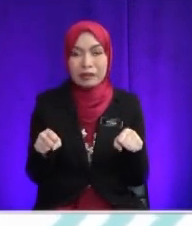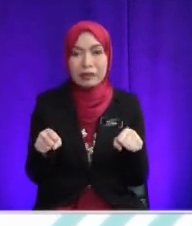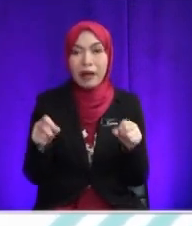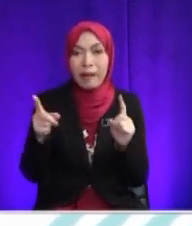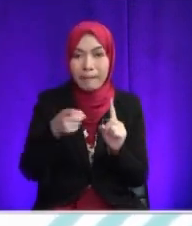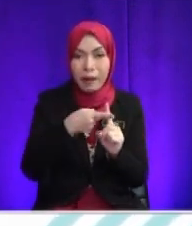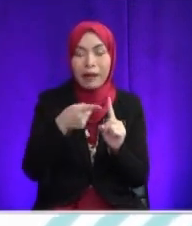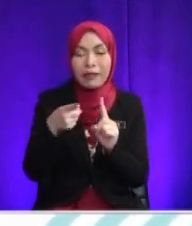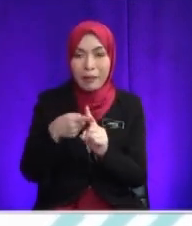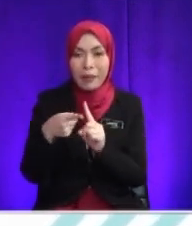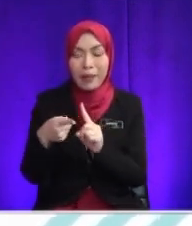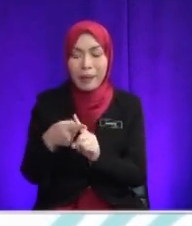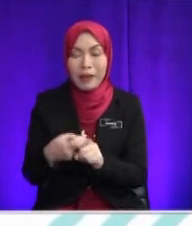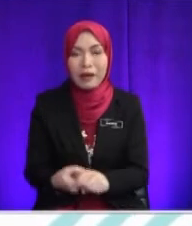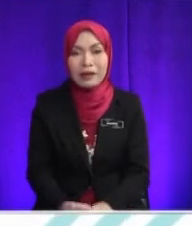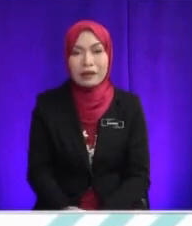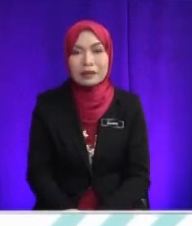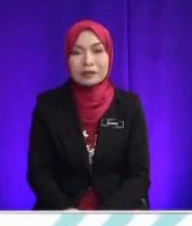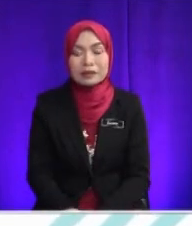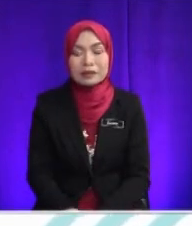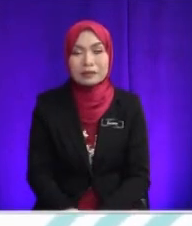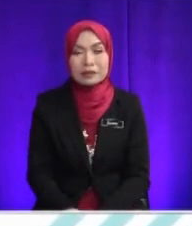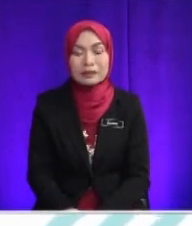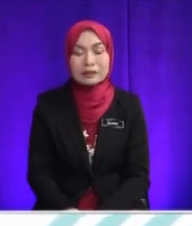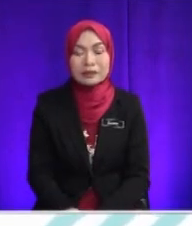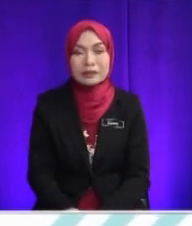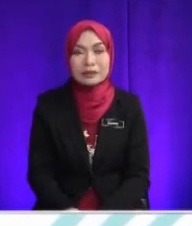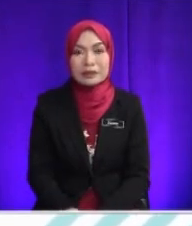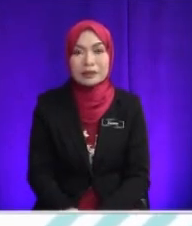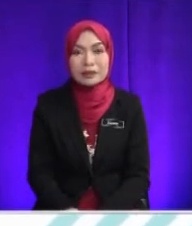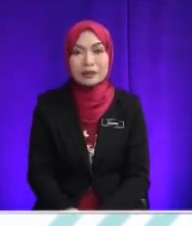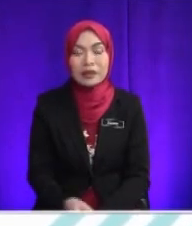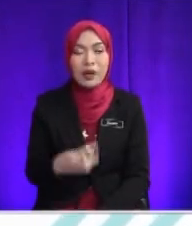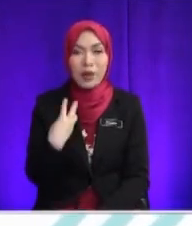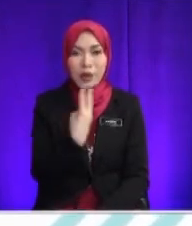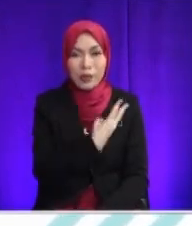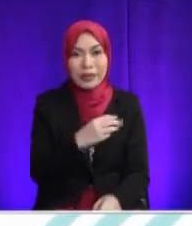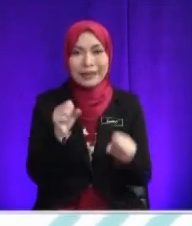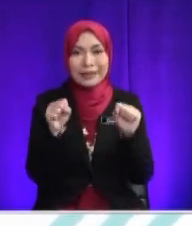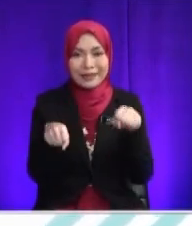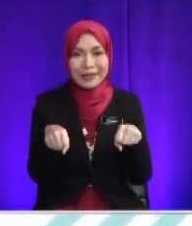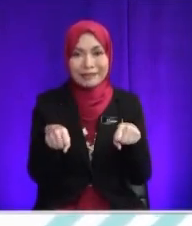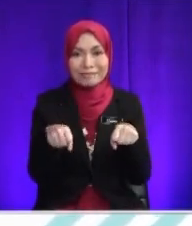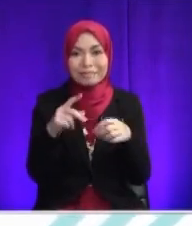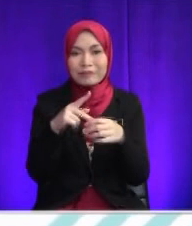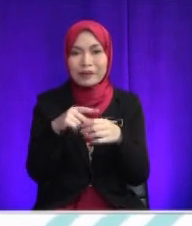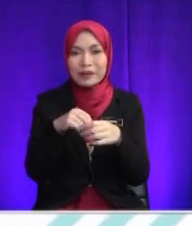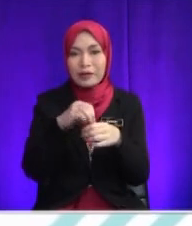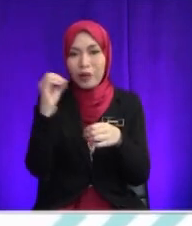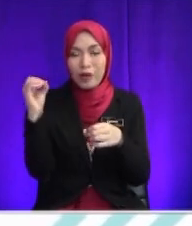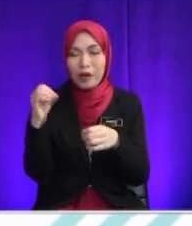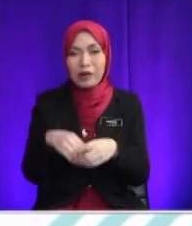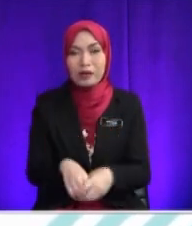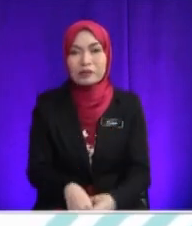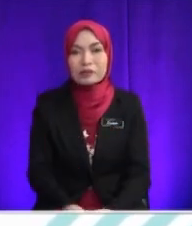that. So this one is not related to the text. So we can rule out this as well. So I think the answer will